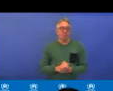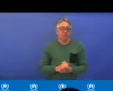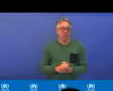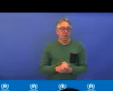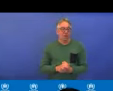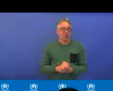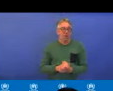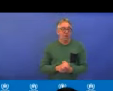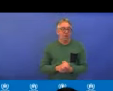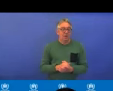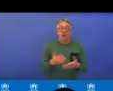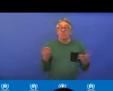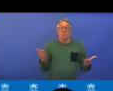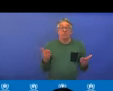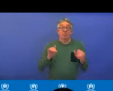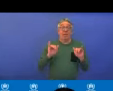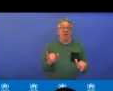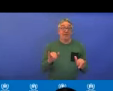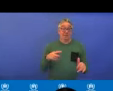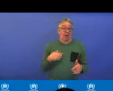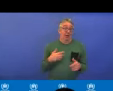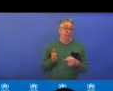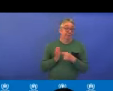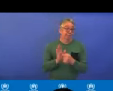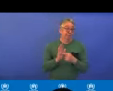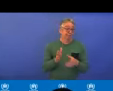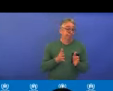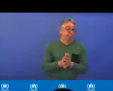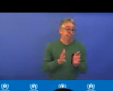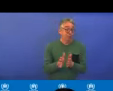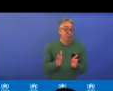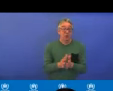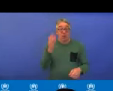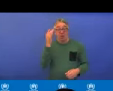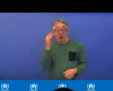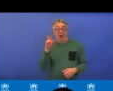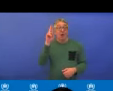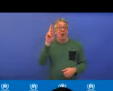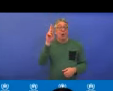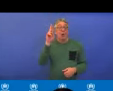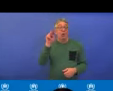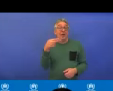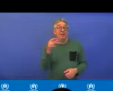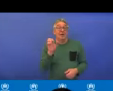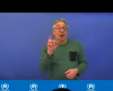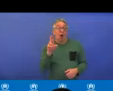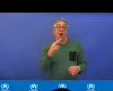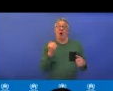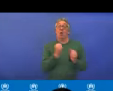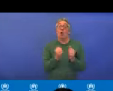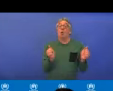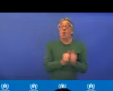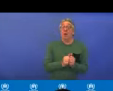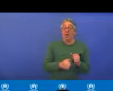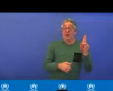So I just wanted to share those examples with you, express a little bit why UNHCR engages with the CRPD, with organizations